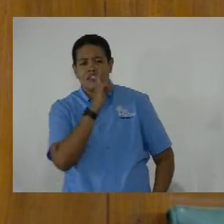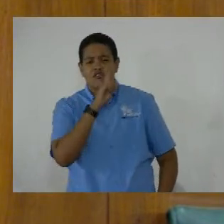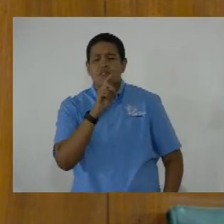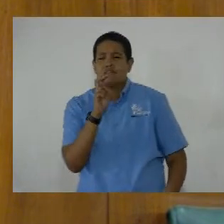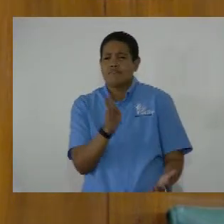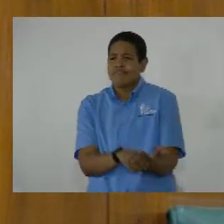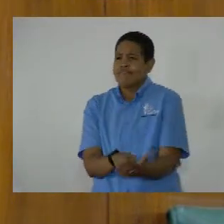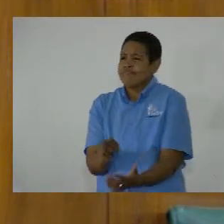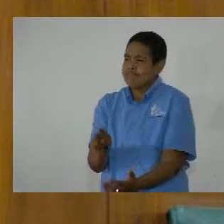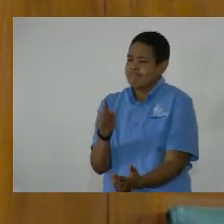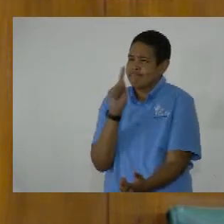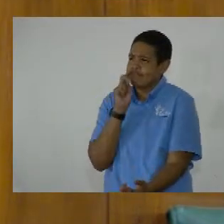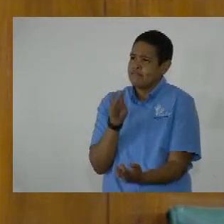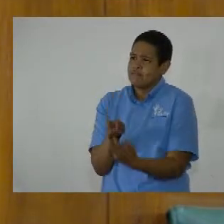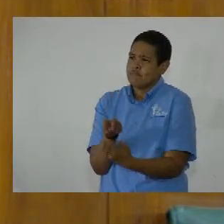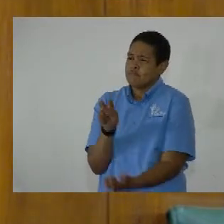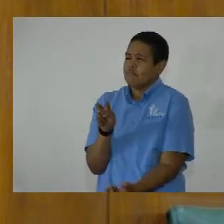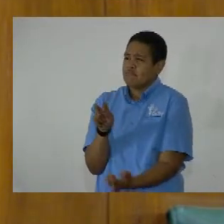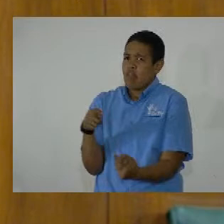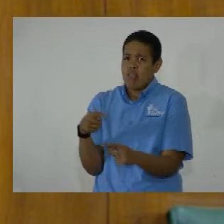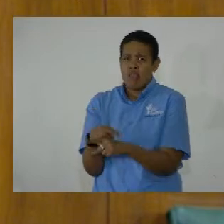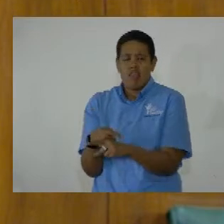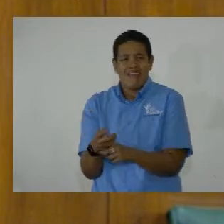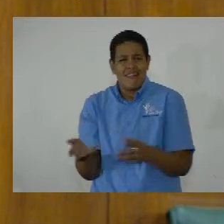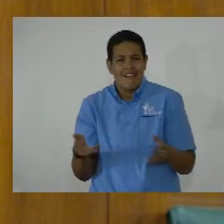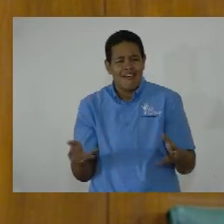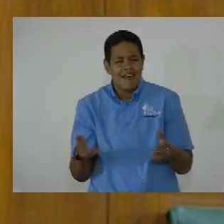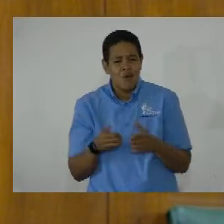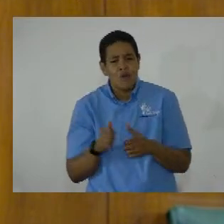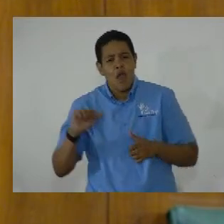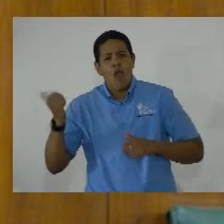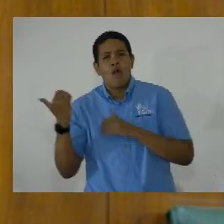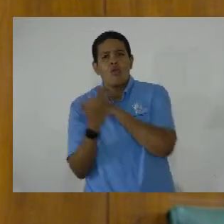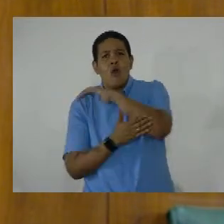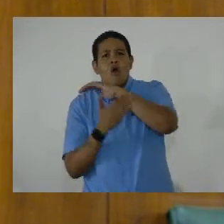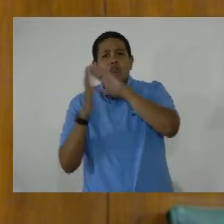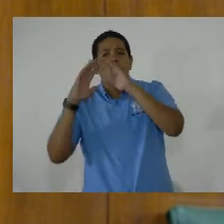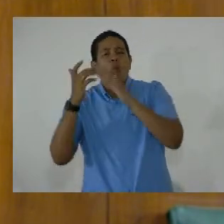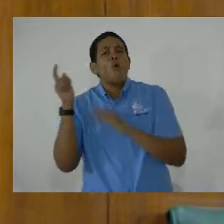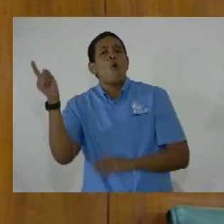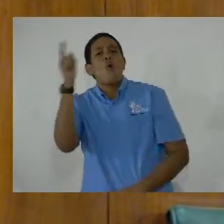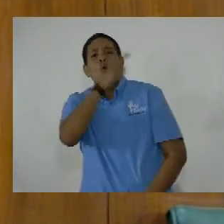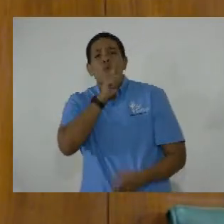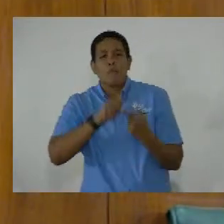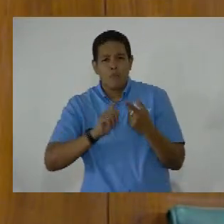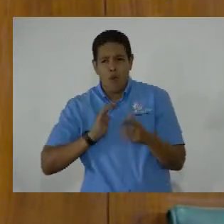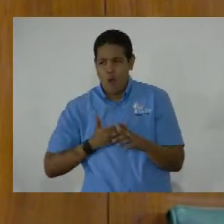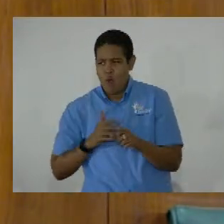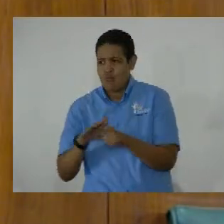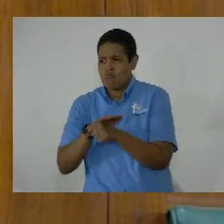stands in stark contrast to other countries globally and in our region.